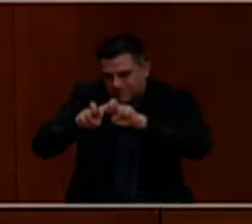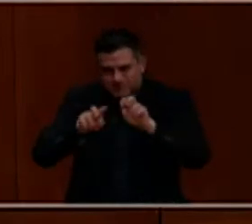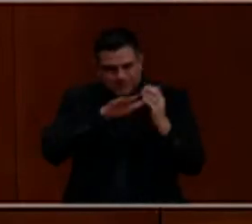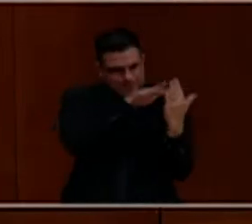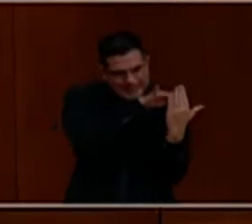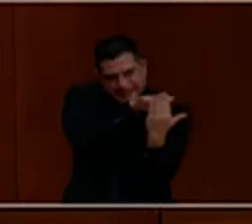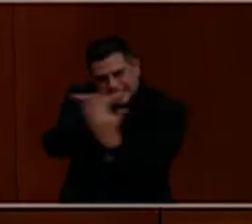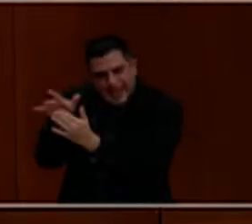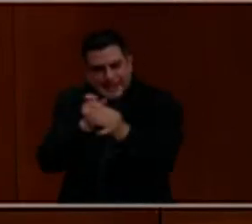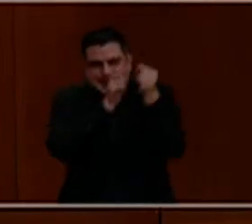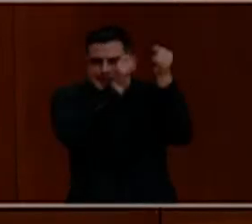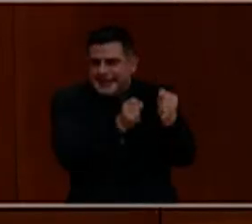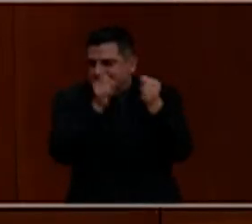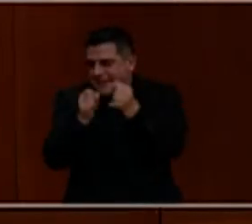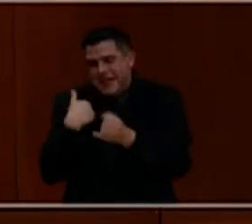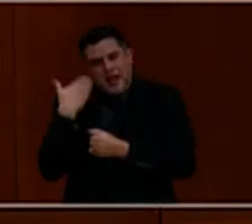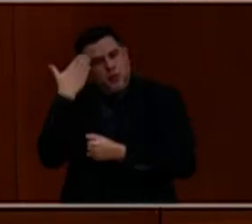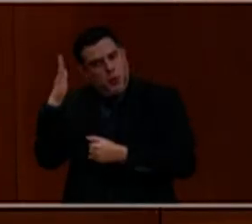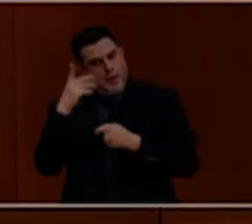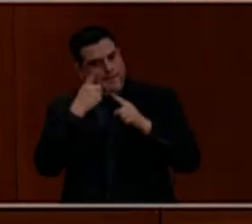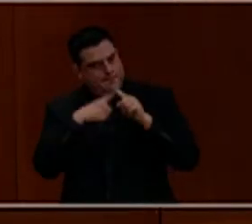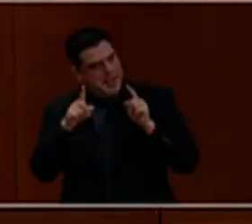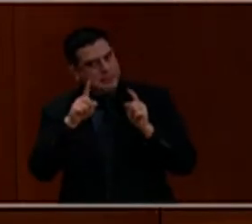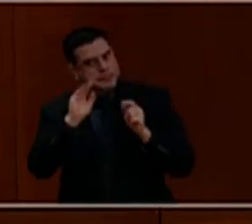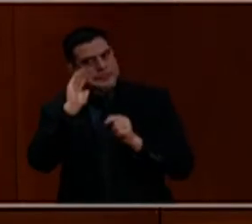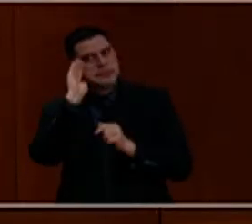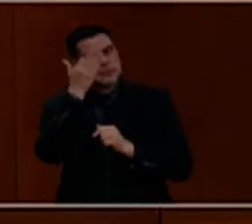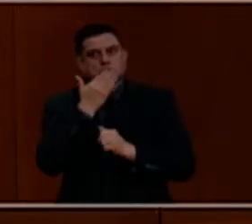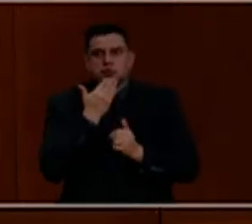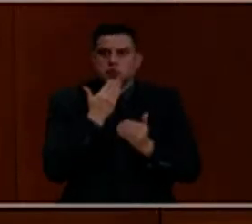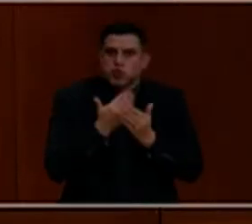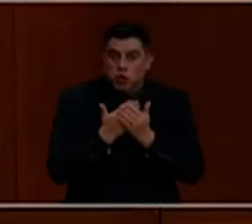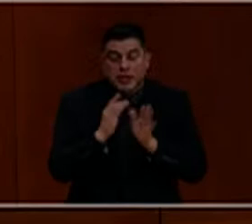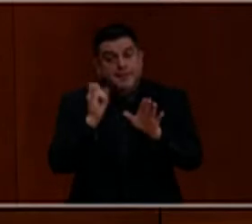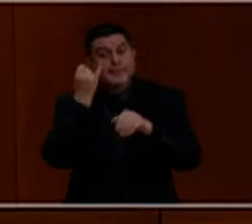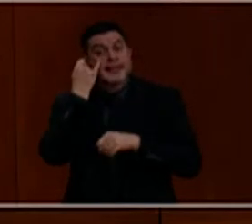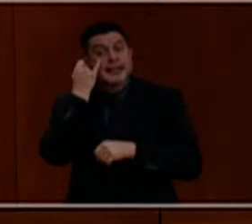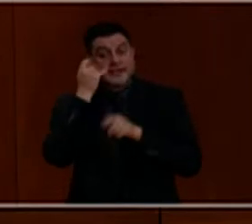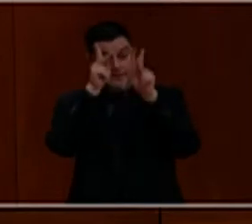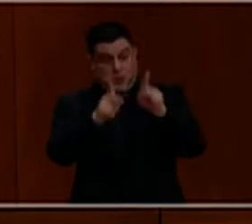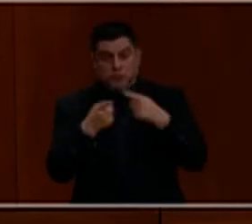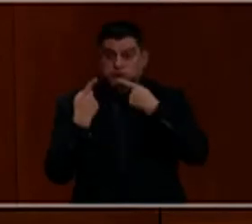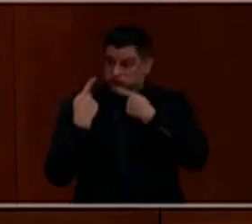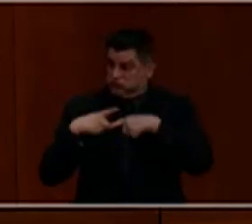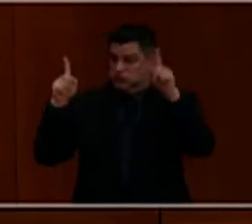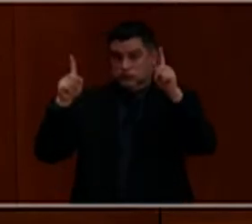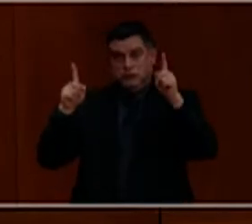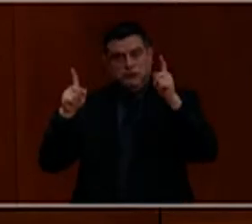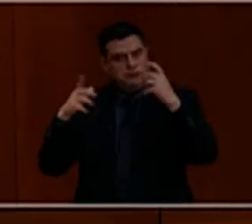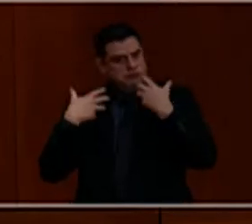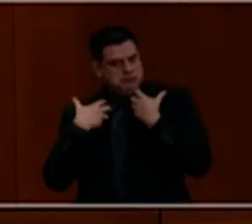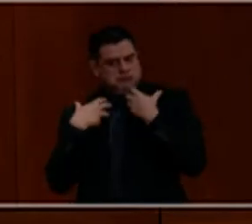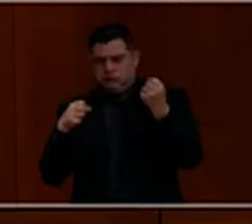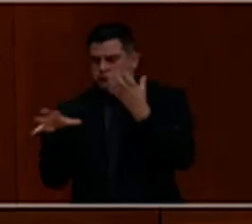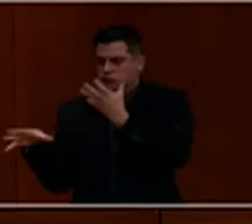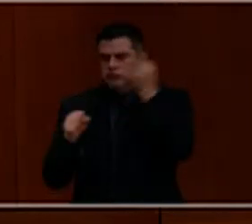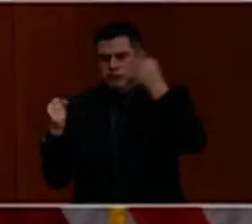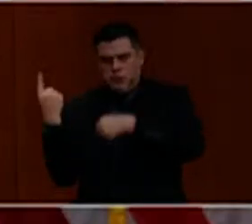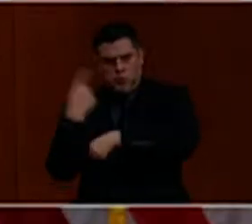when it does work, it works pretty fast. You see the effect pretty fast, but that's still anecdotal. This still has to be proven.